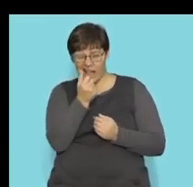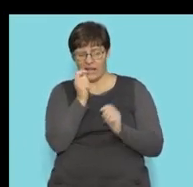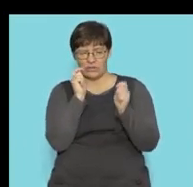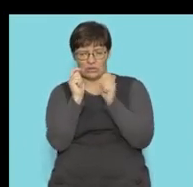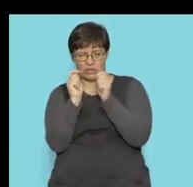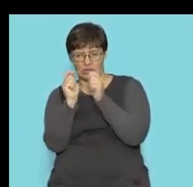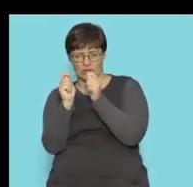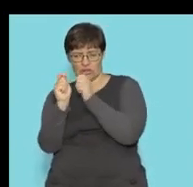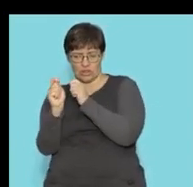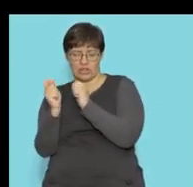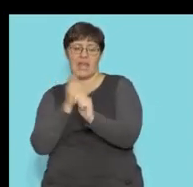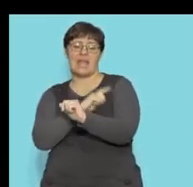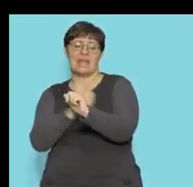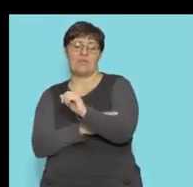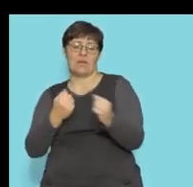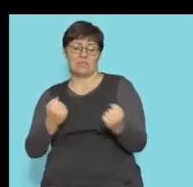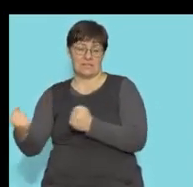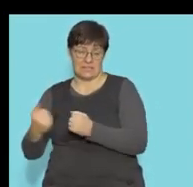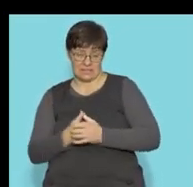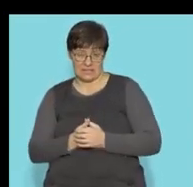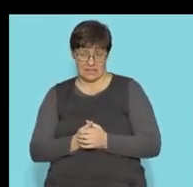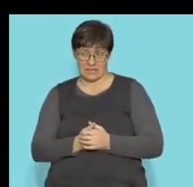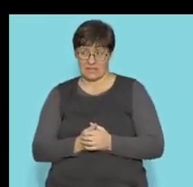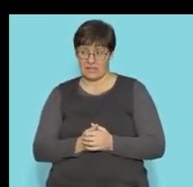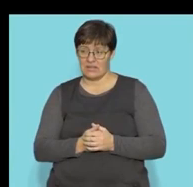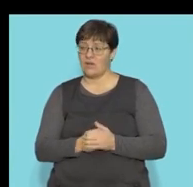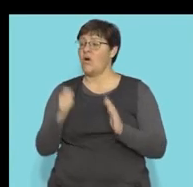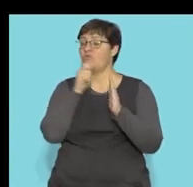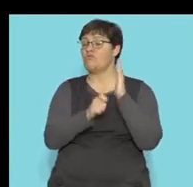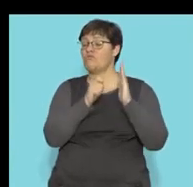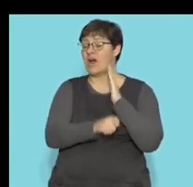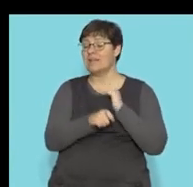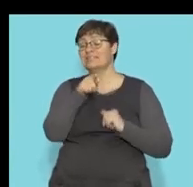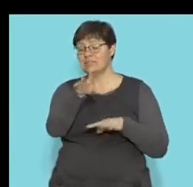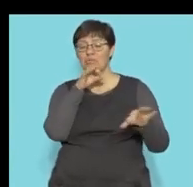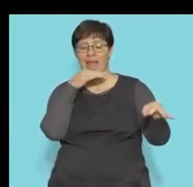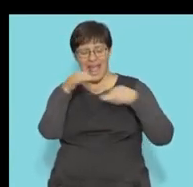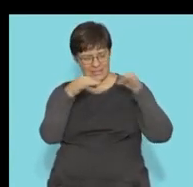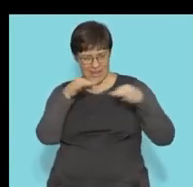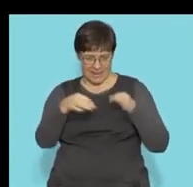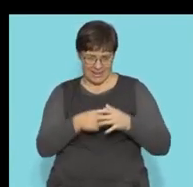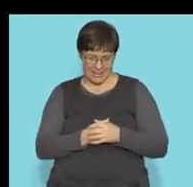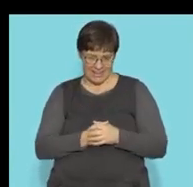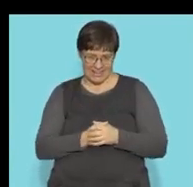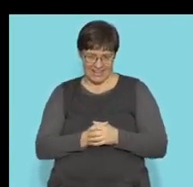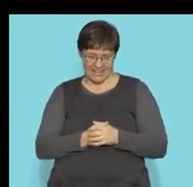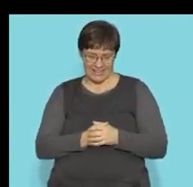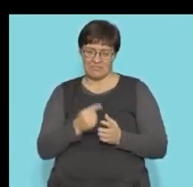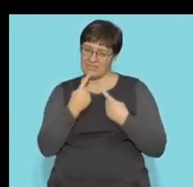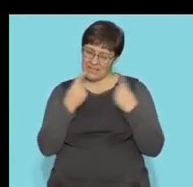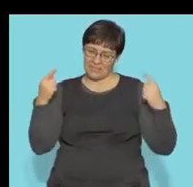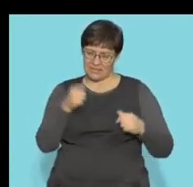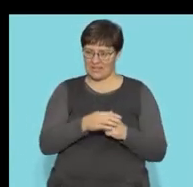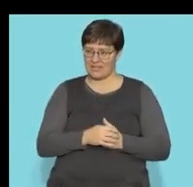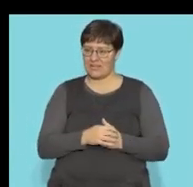carrying capacity. Write a paragraph to explain the statement. So you would have